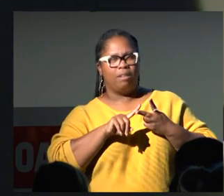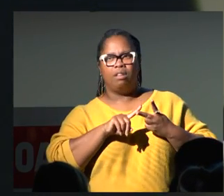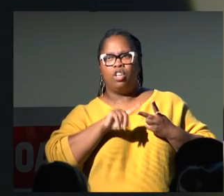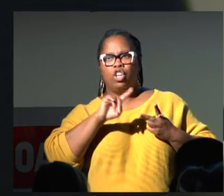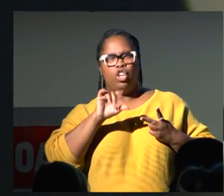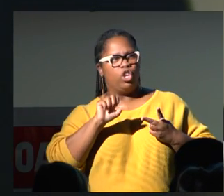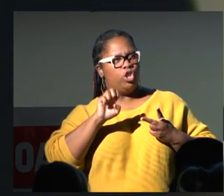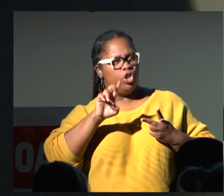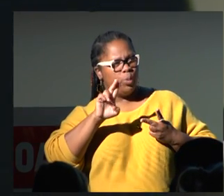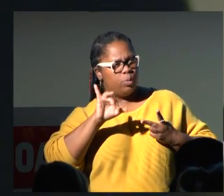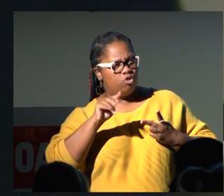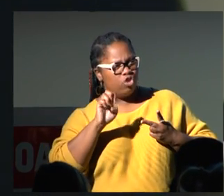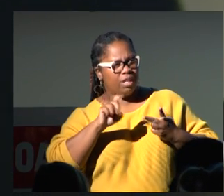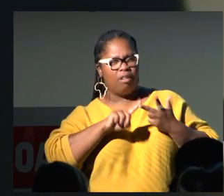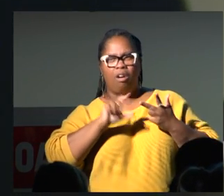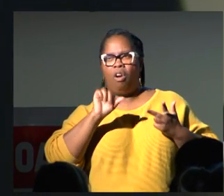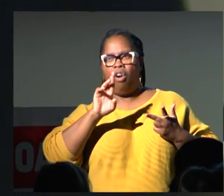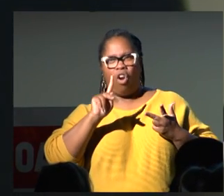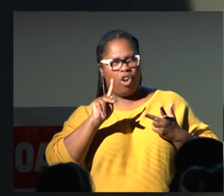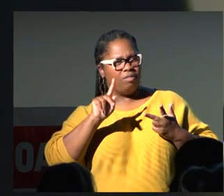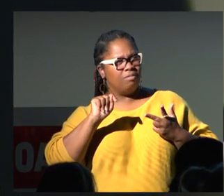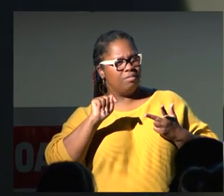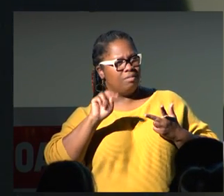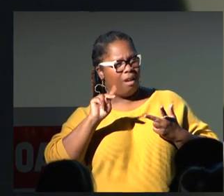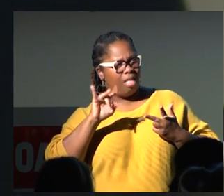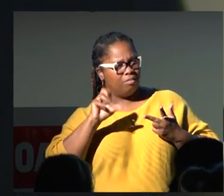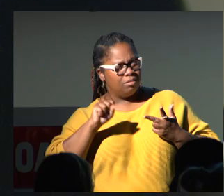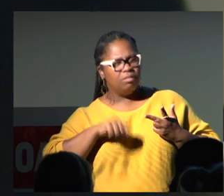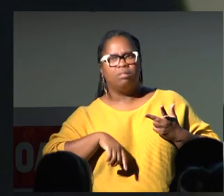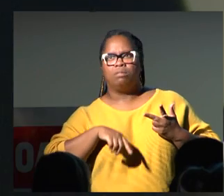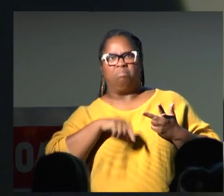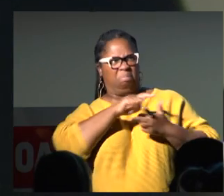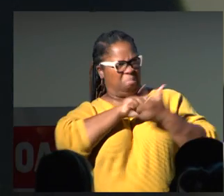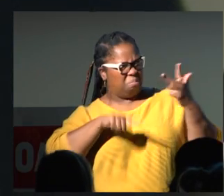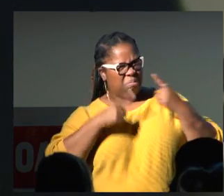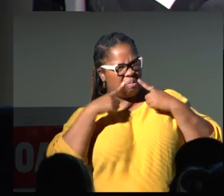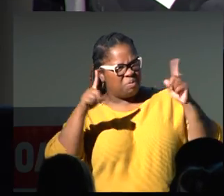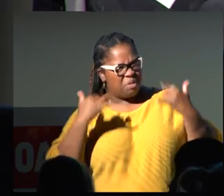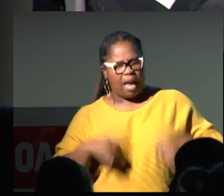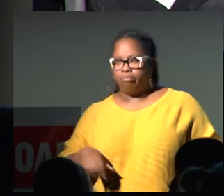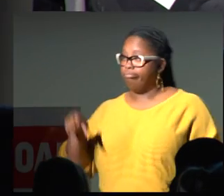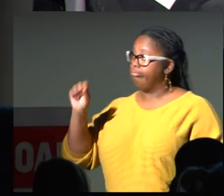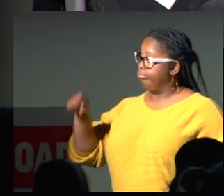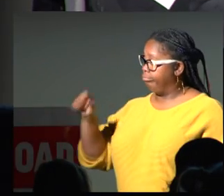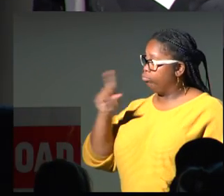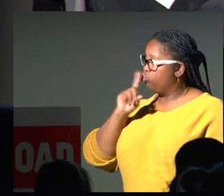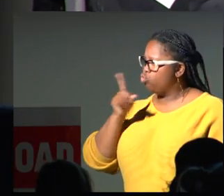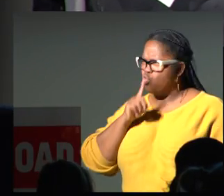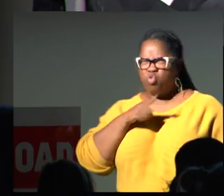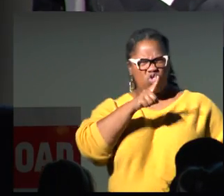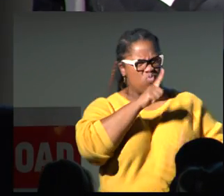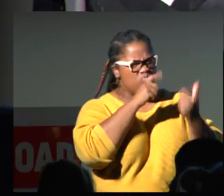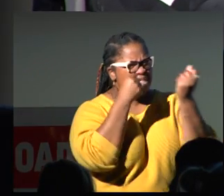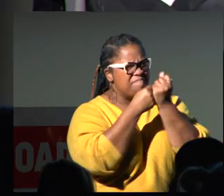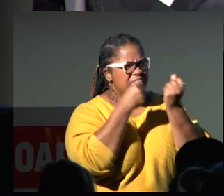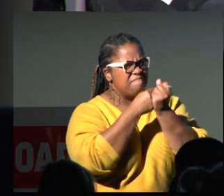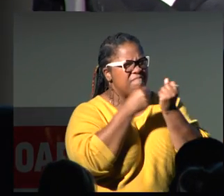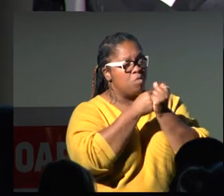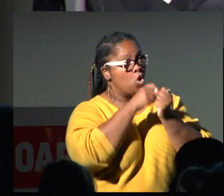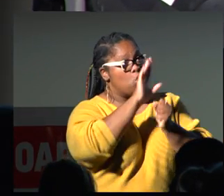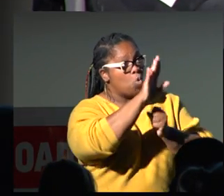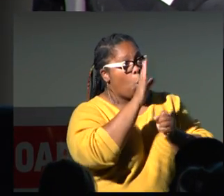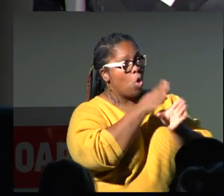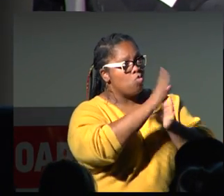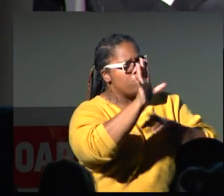Ark Niles, all of who are very successful now in their own right, and you've really championed them because you took off before them. You and Hugo took